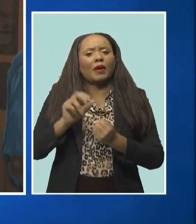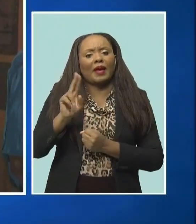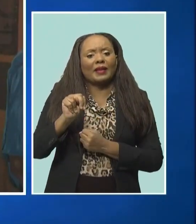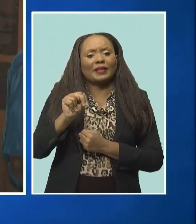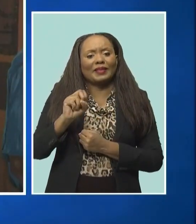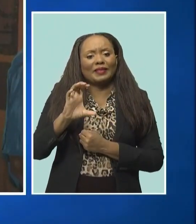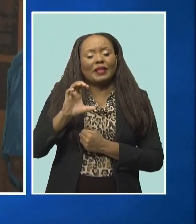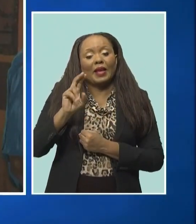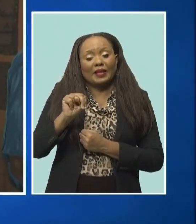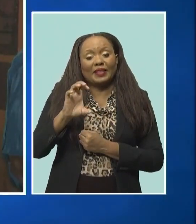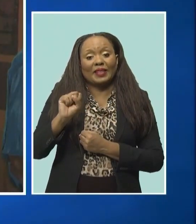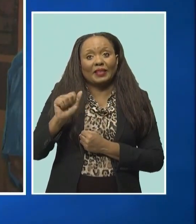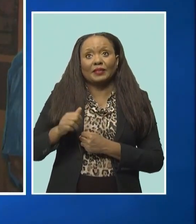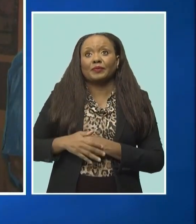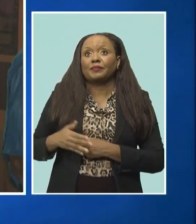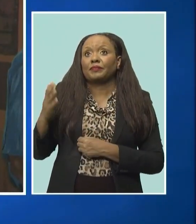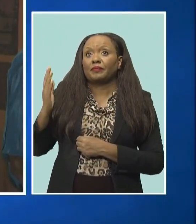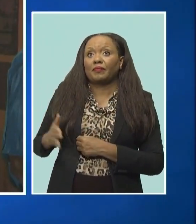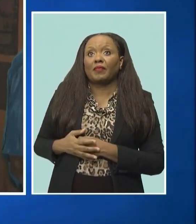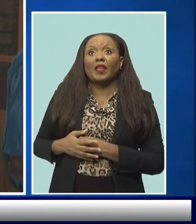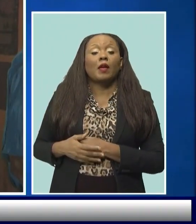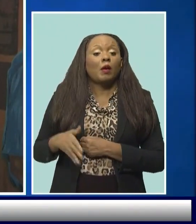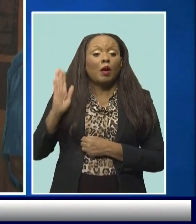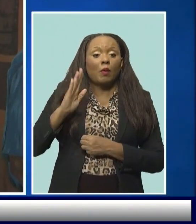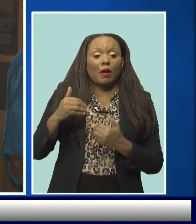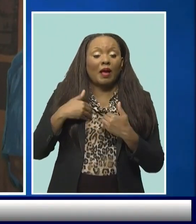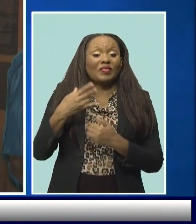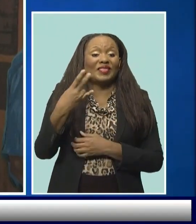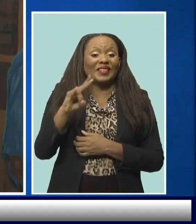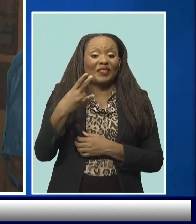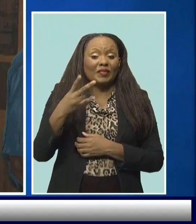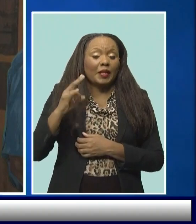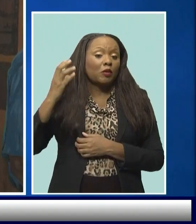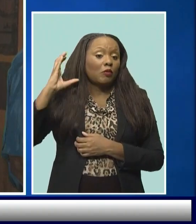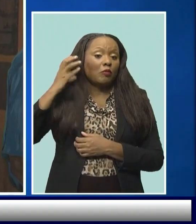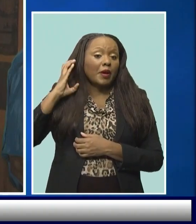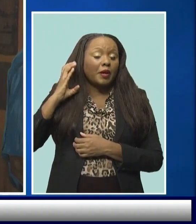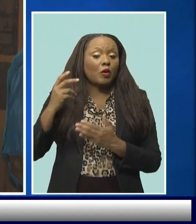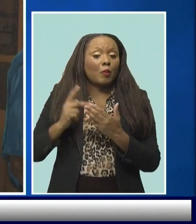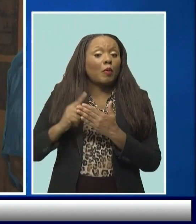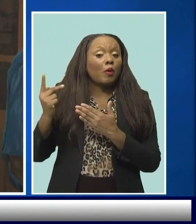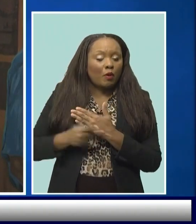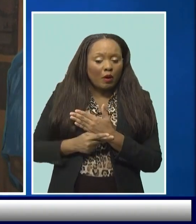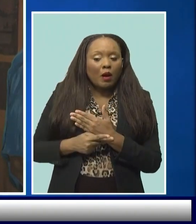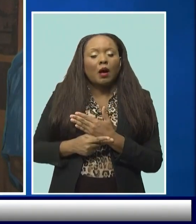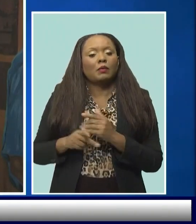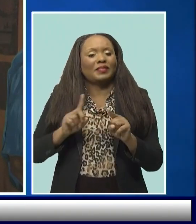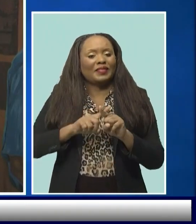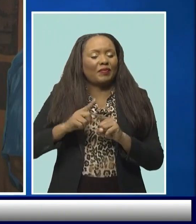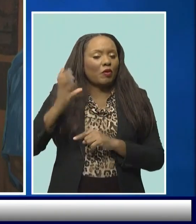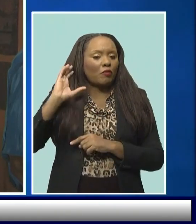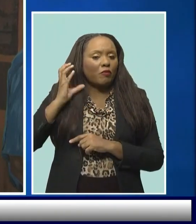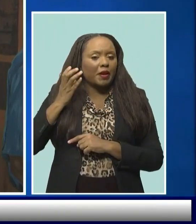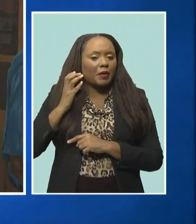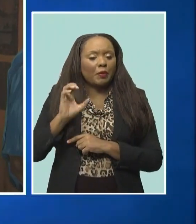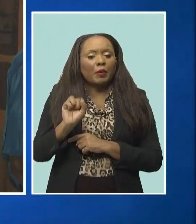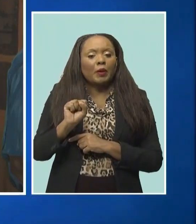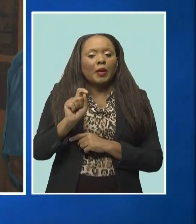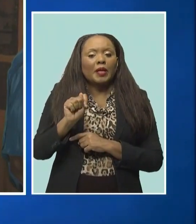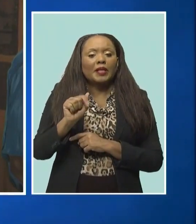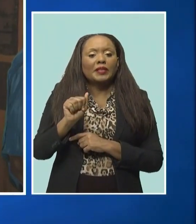app company Pickup Barbados have all joined forces in an initiative with an emphasis on driving responsibly and knowing